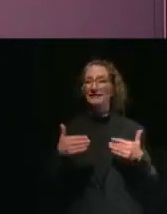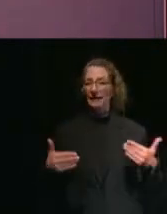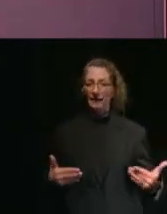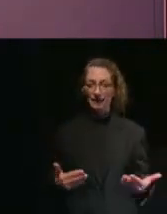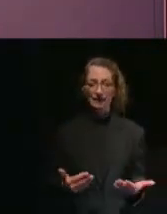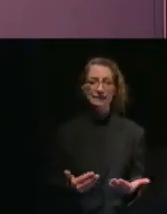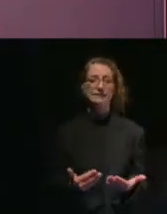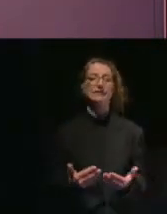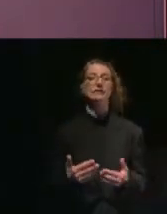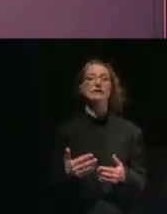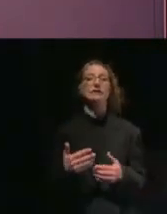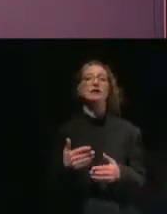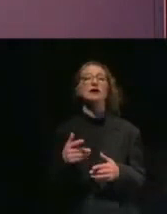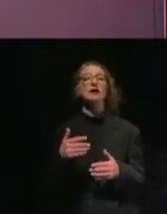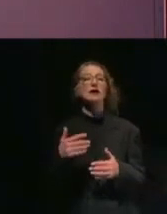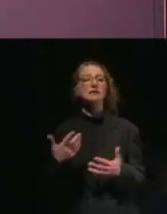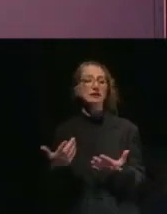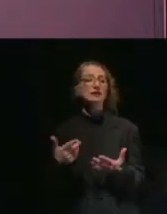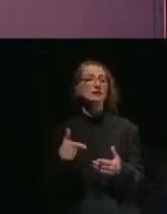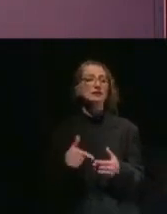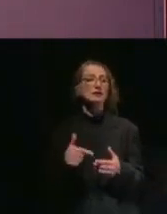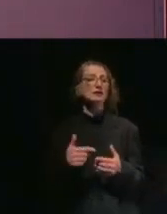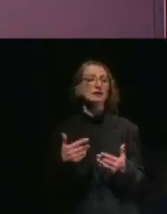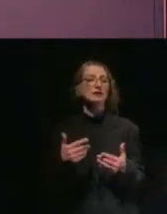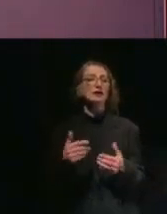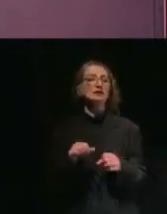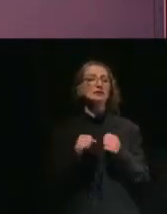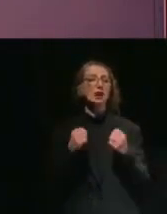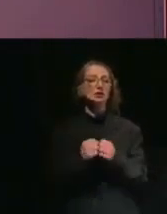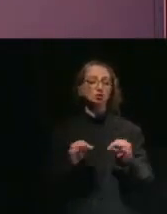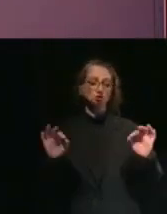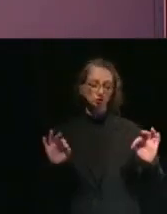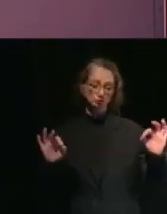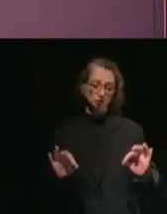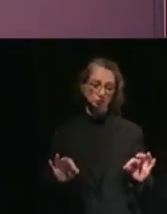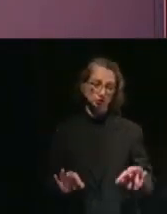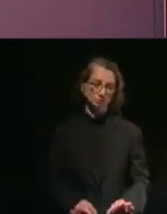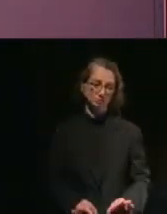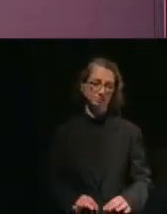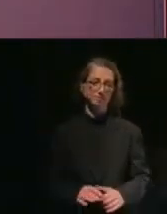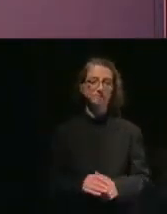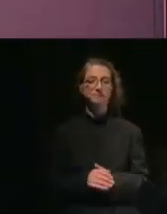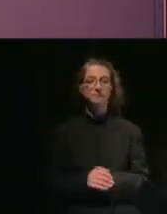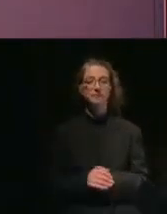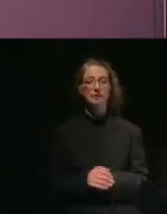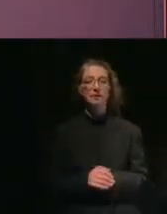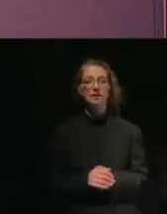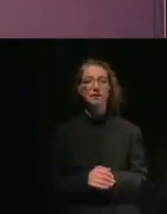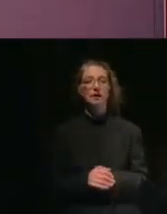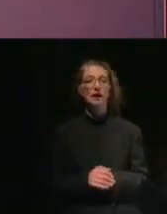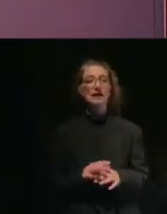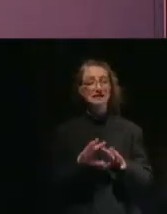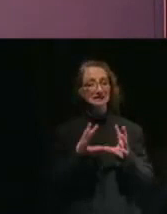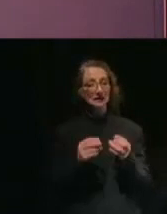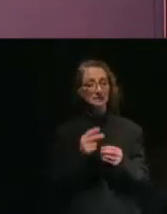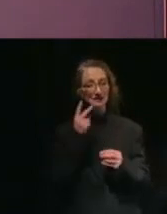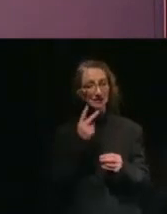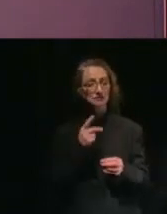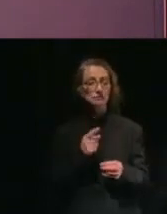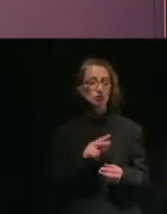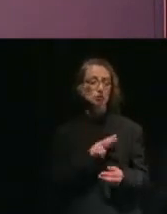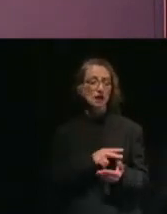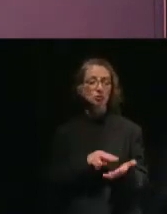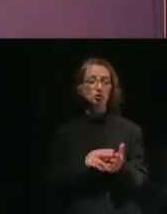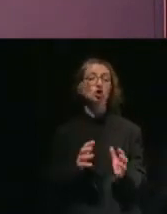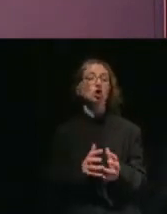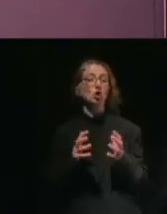abilities, all of these things complicate the situation. All in all, we can see that